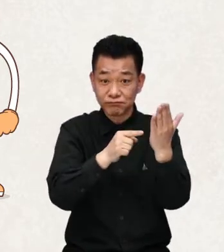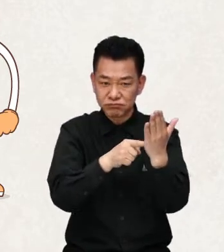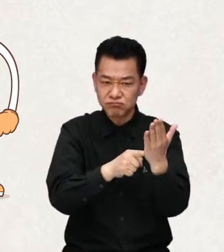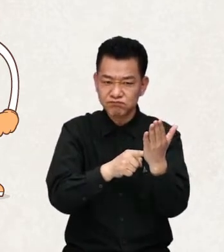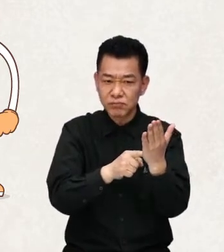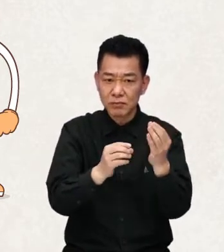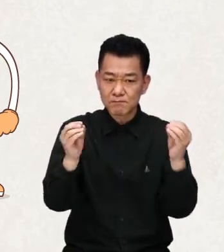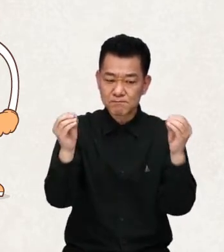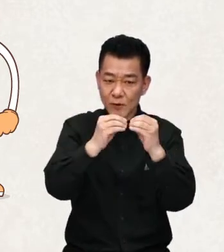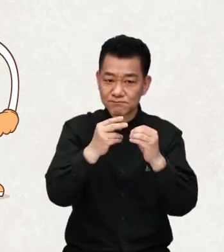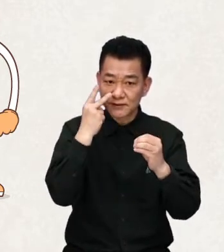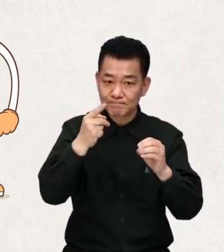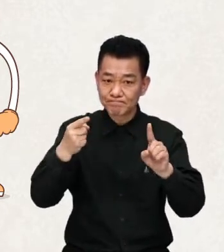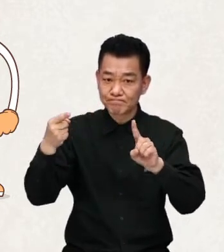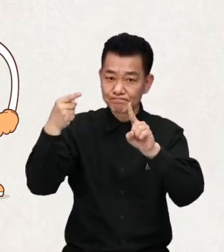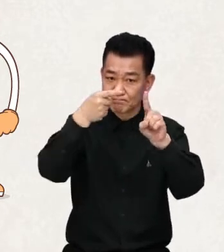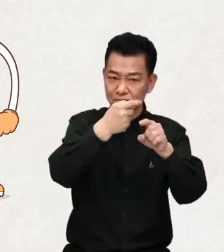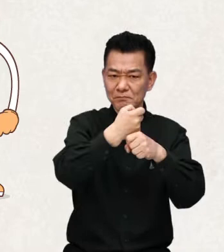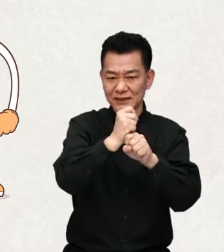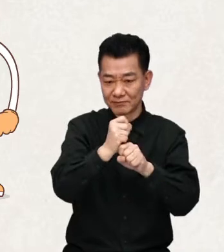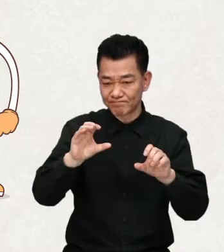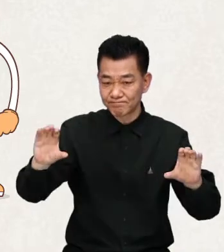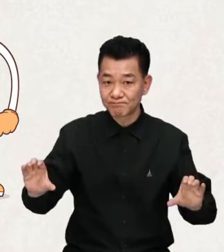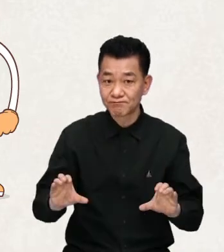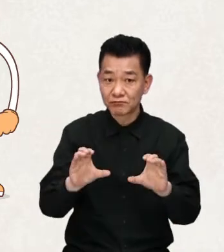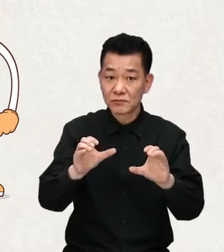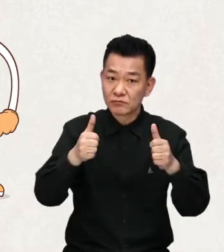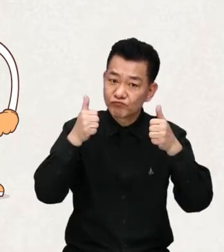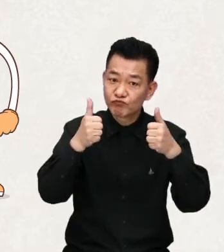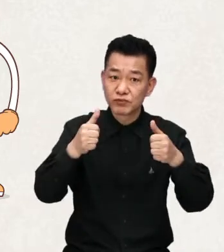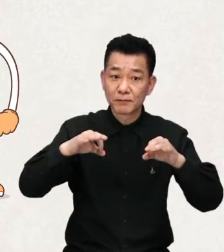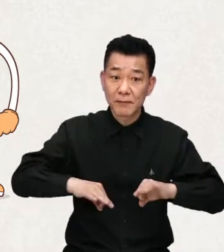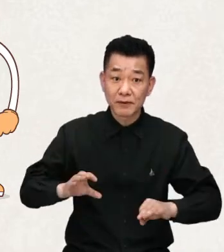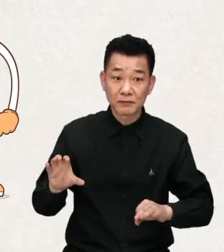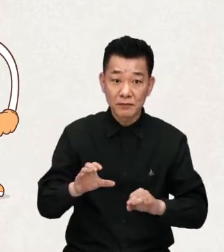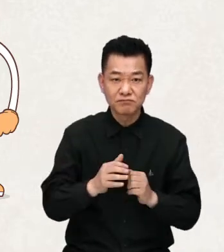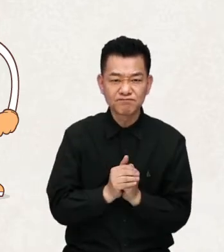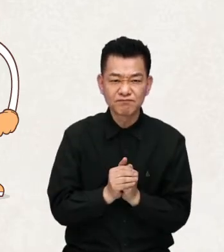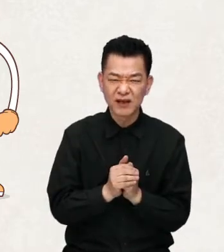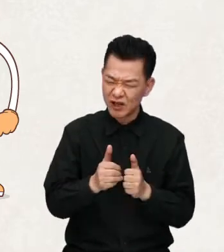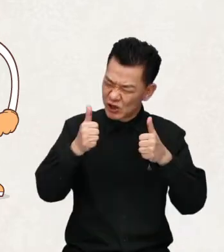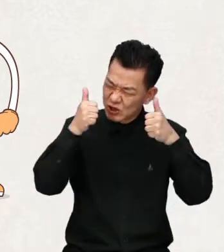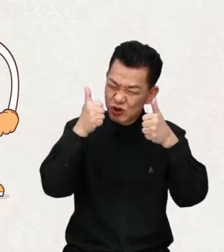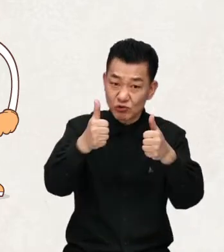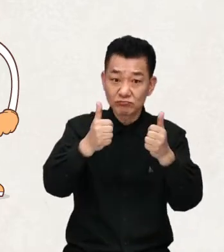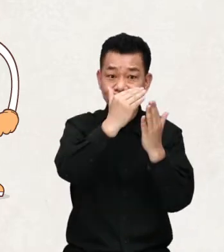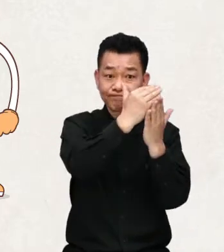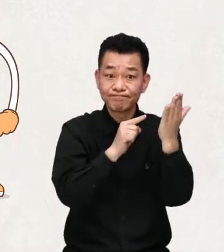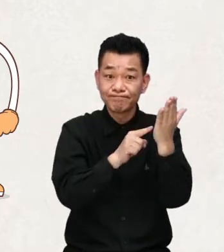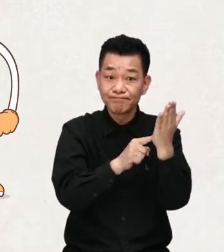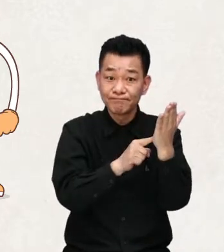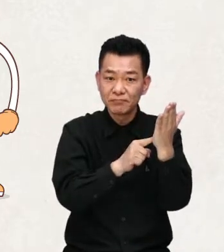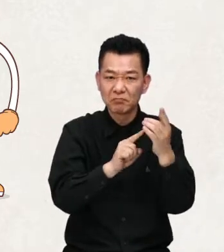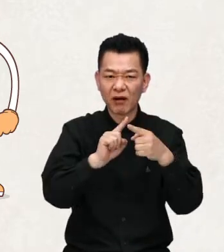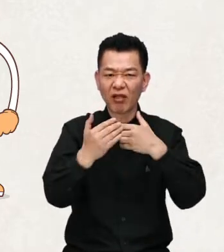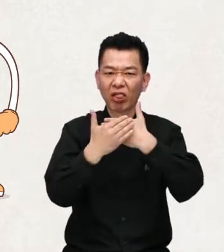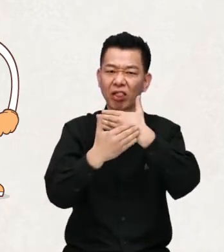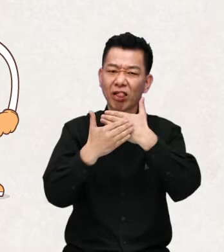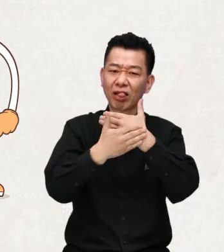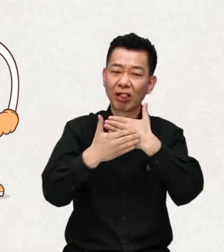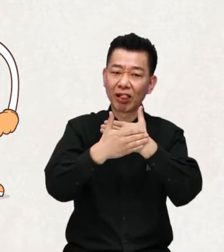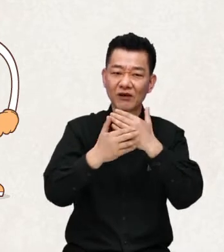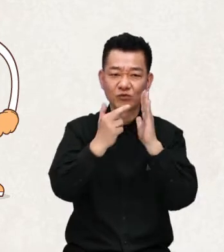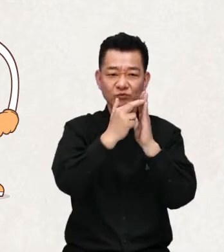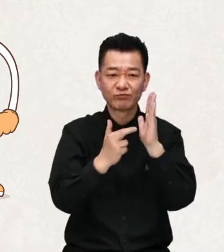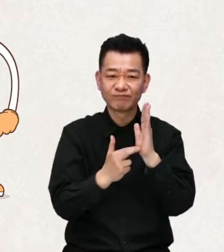created to secure the effectiveness of the content of the convention. No matter how good the convention is, it would be meaningless